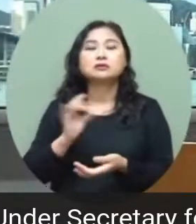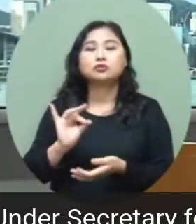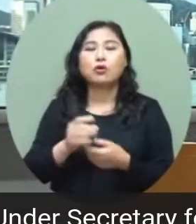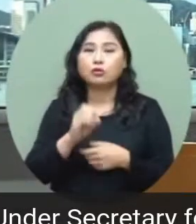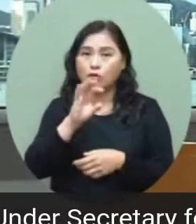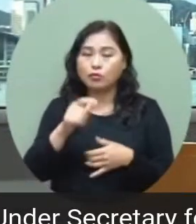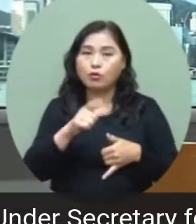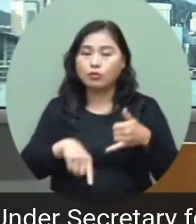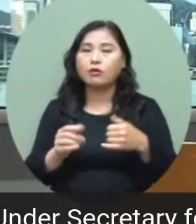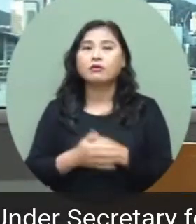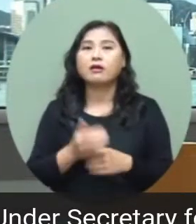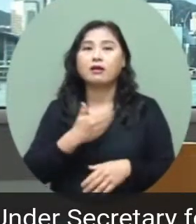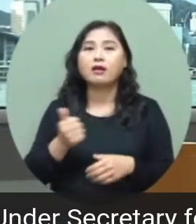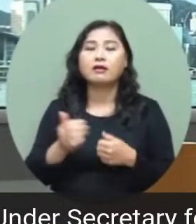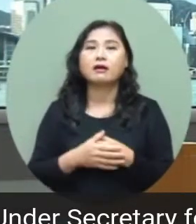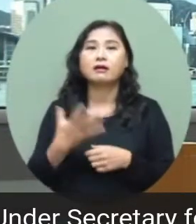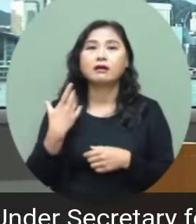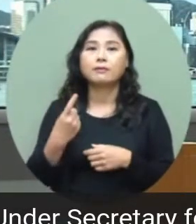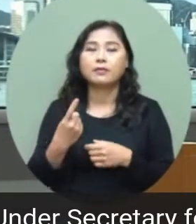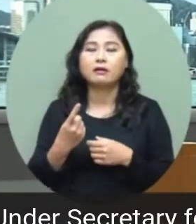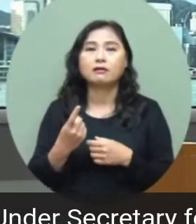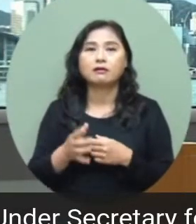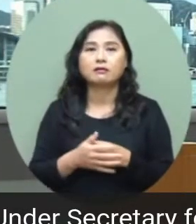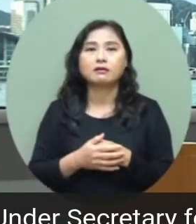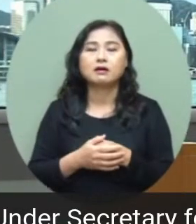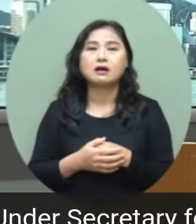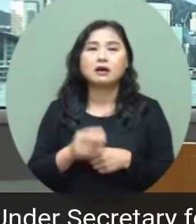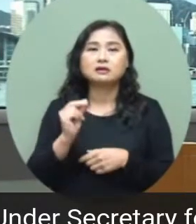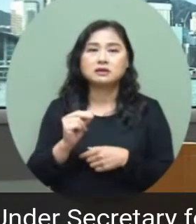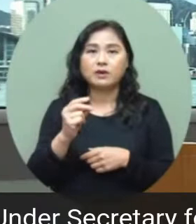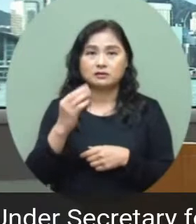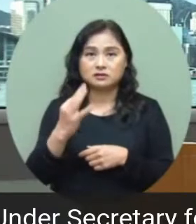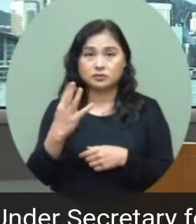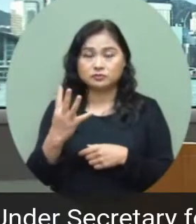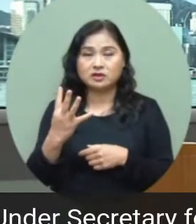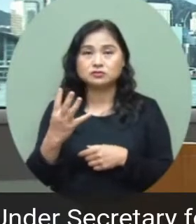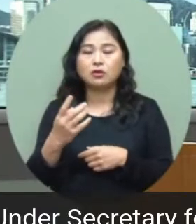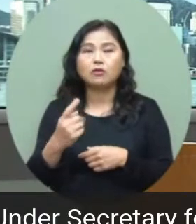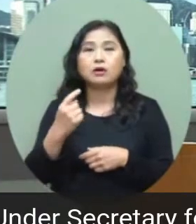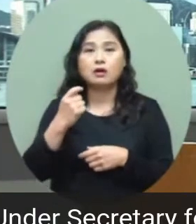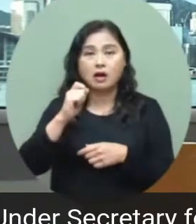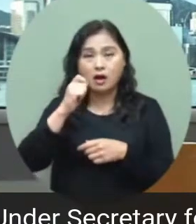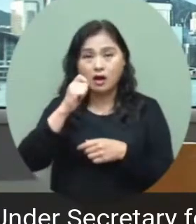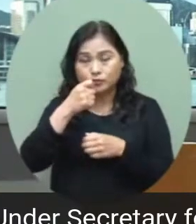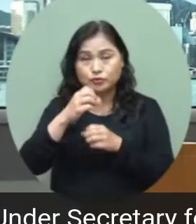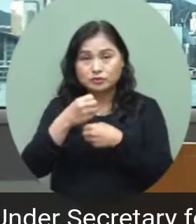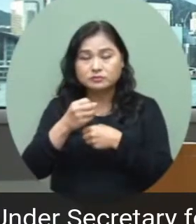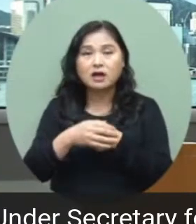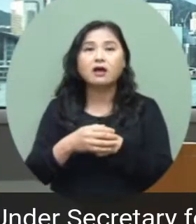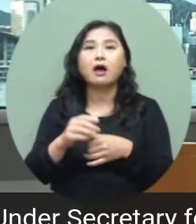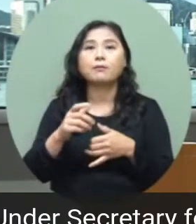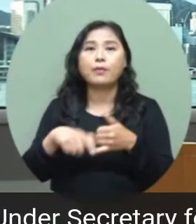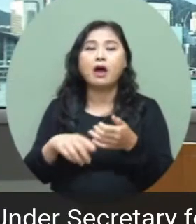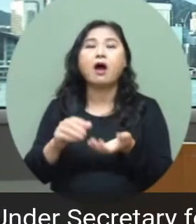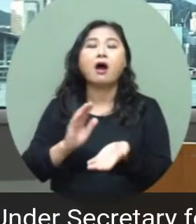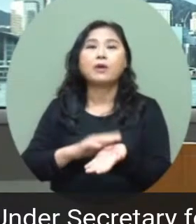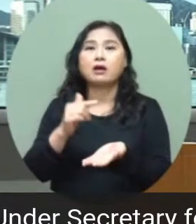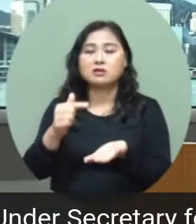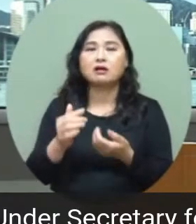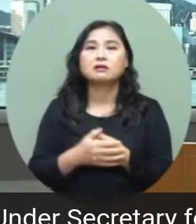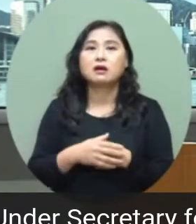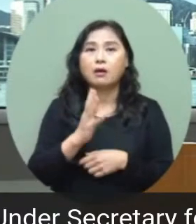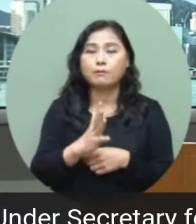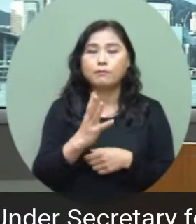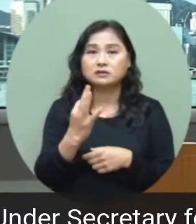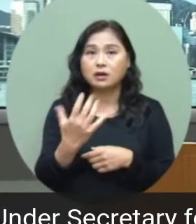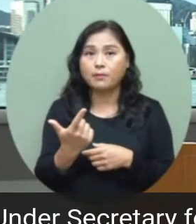treatment. We'll now defer to Dr. Chang. Good afternoon. We have 734 PCR tests as of